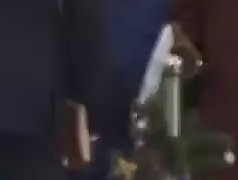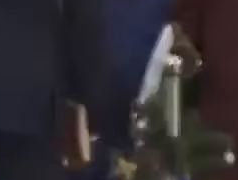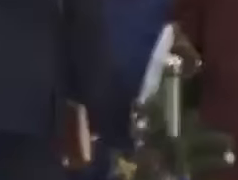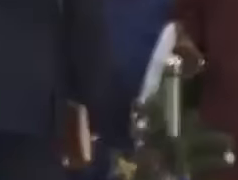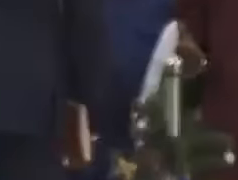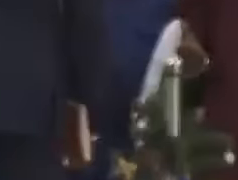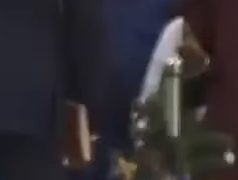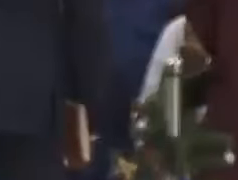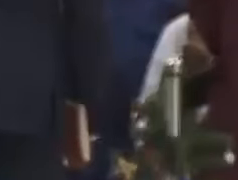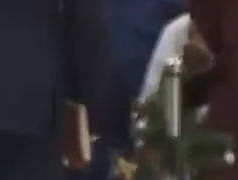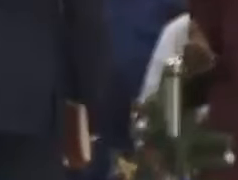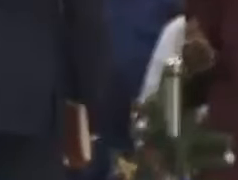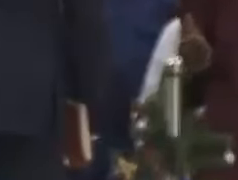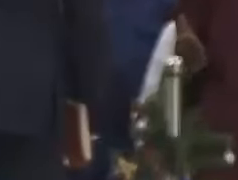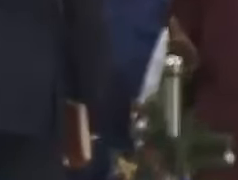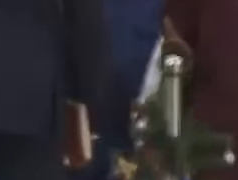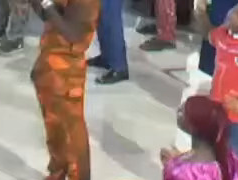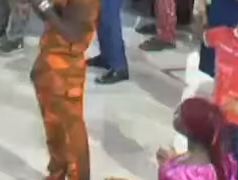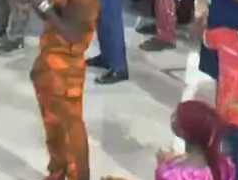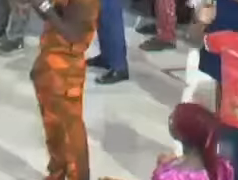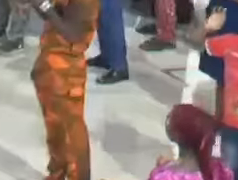He will draw you close to himself.